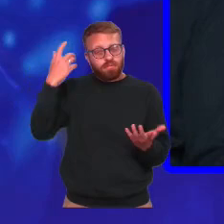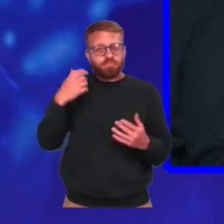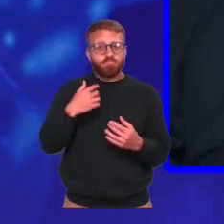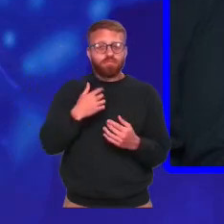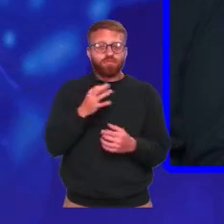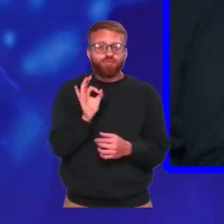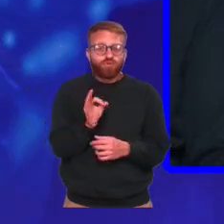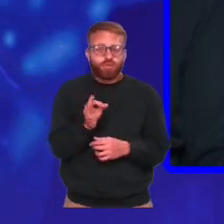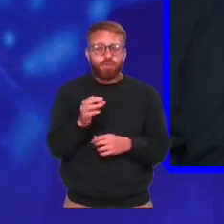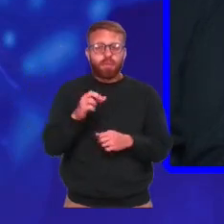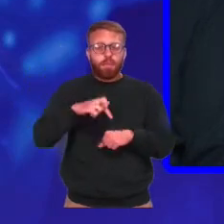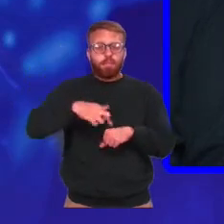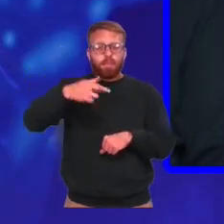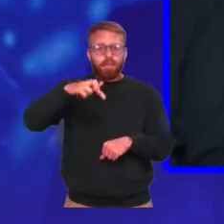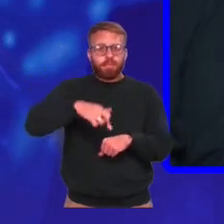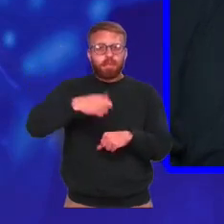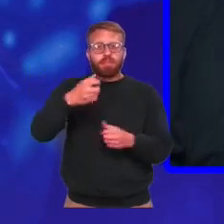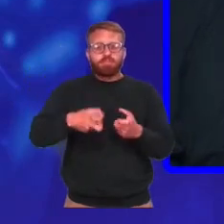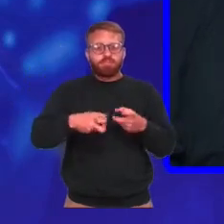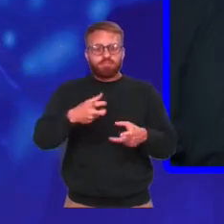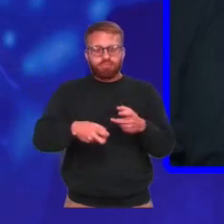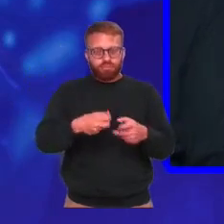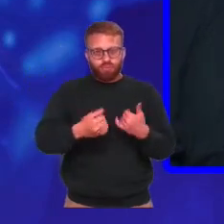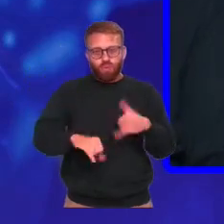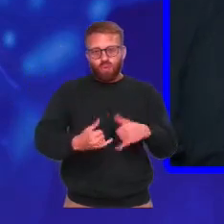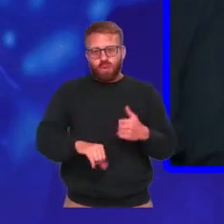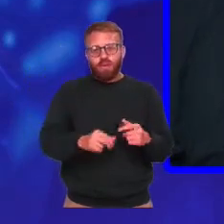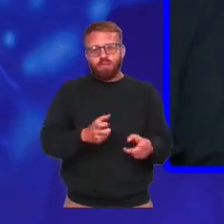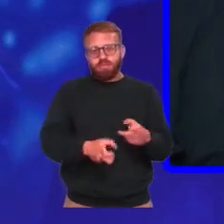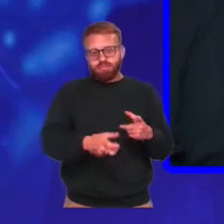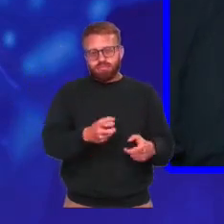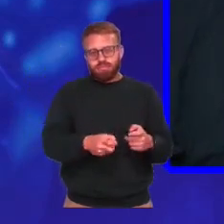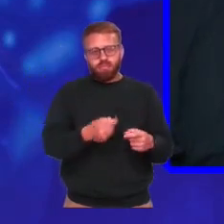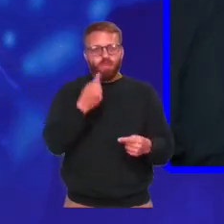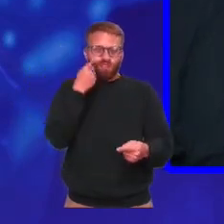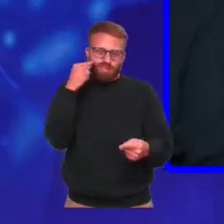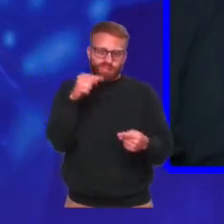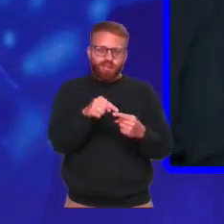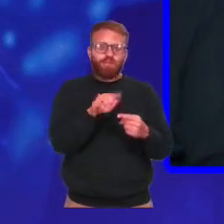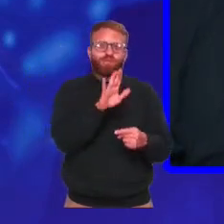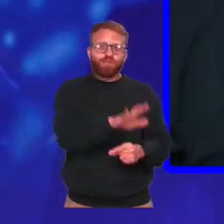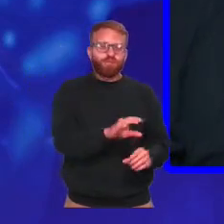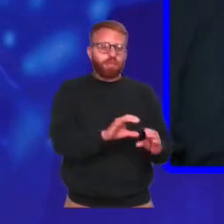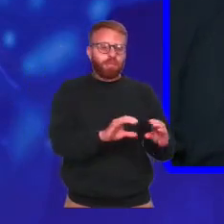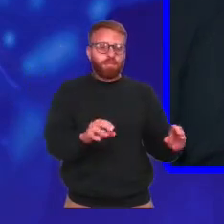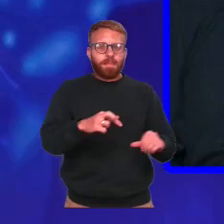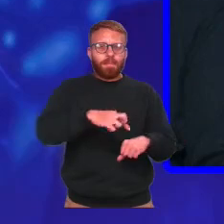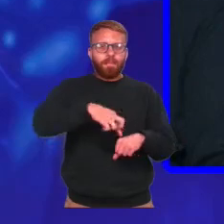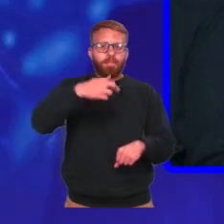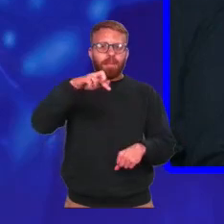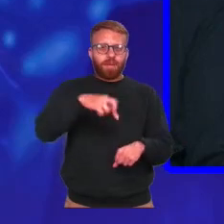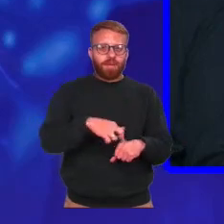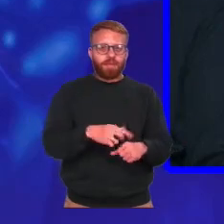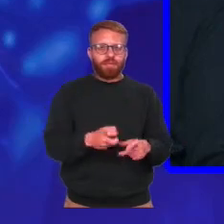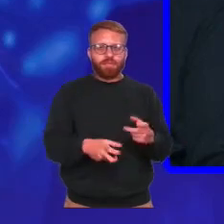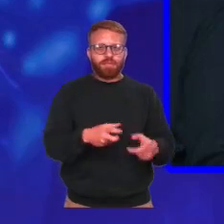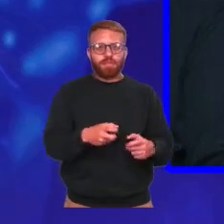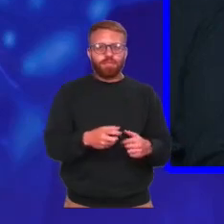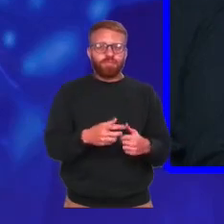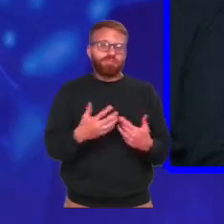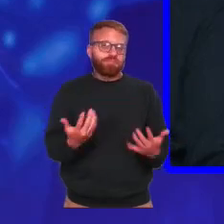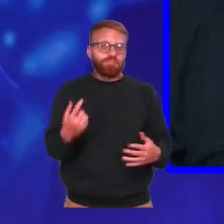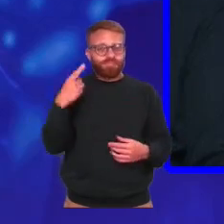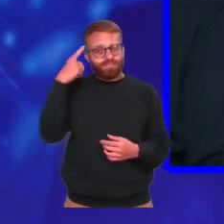like 99.9% to get everything out of it, because you have a known set of hardware that you are targeting.